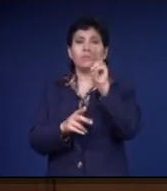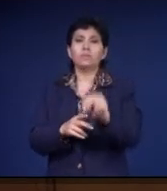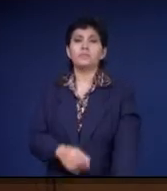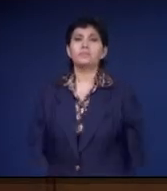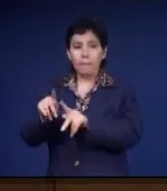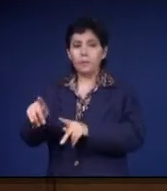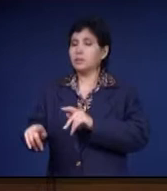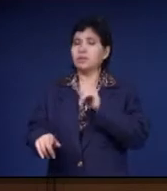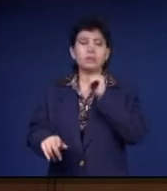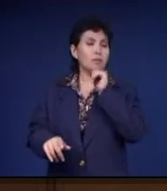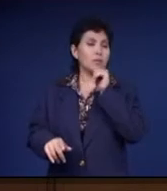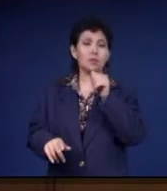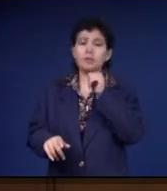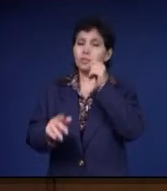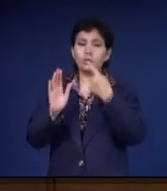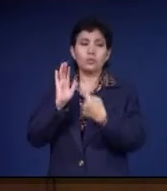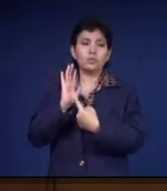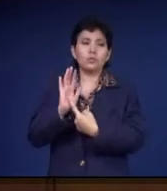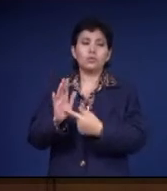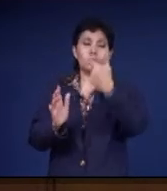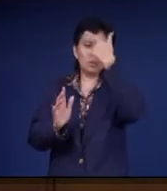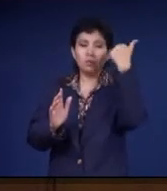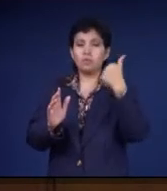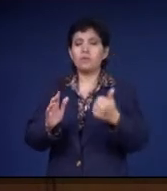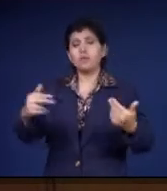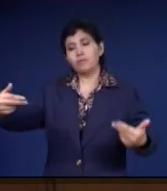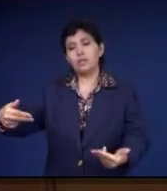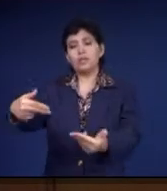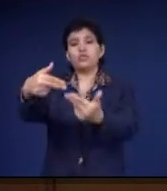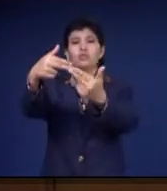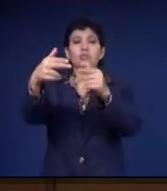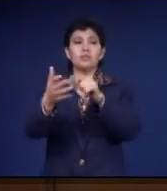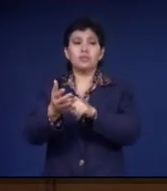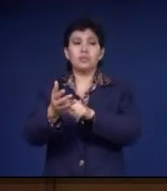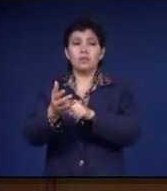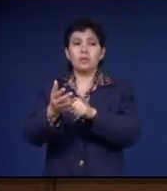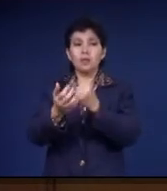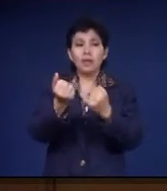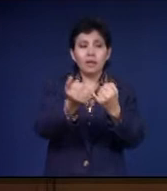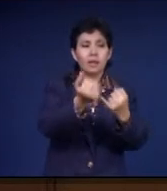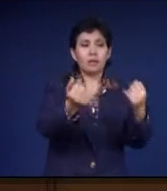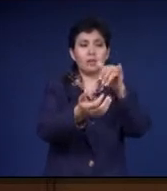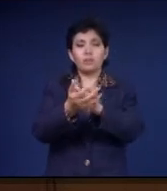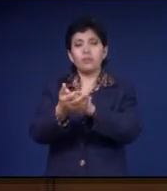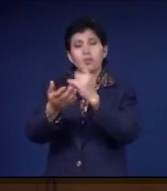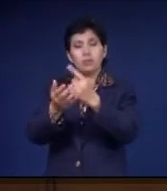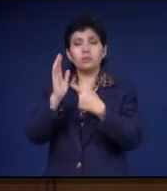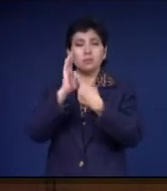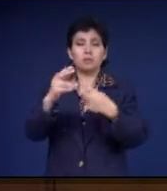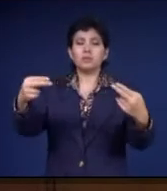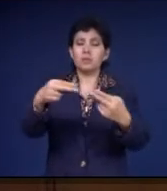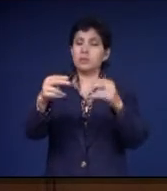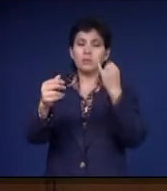Correlation doesn't show a cause and effect relationship. Correlation only shows a relationship. There is